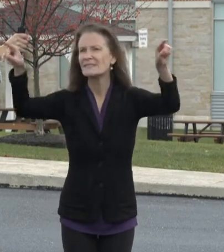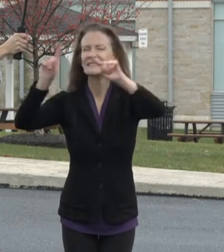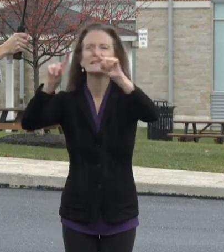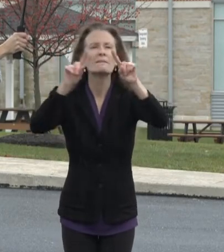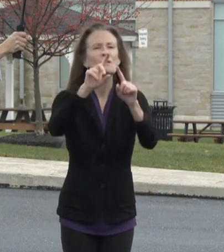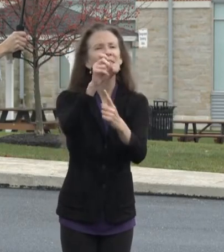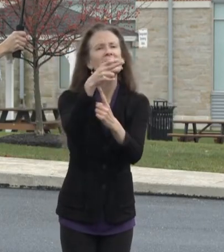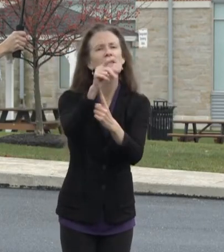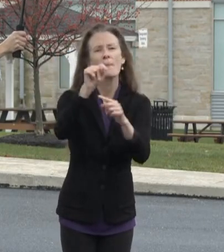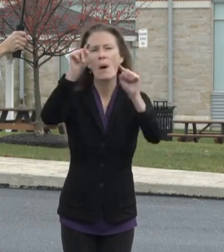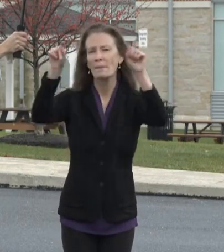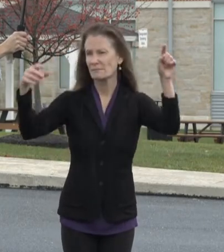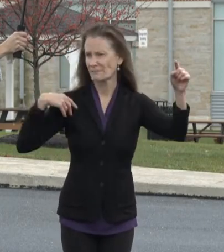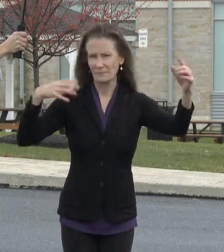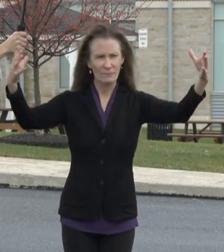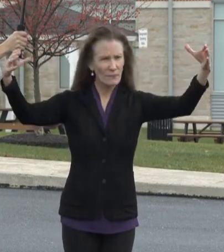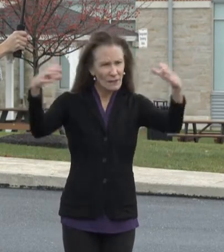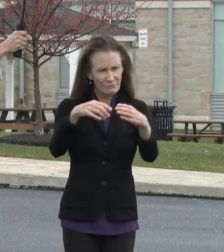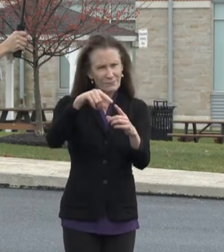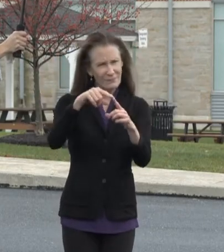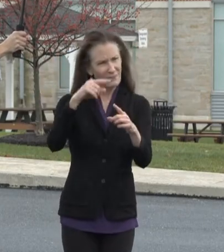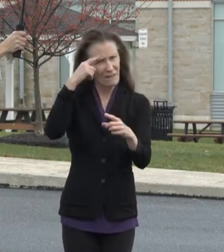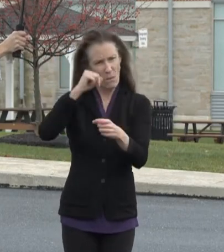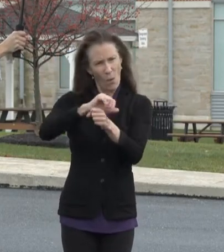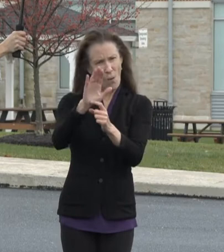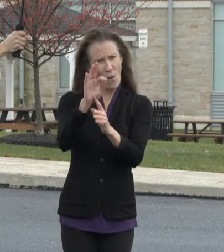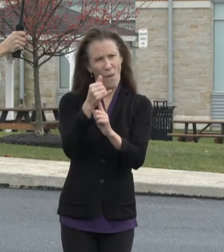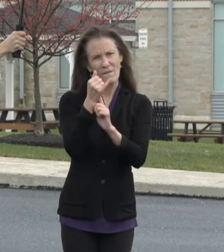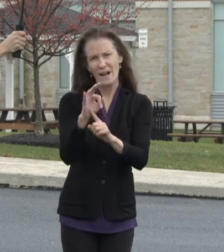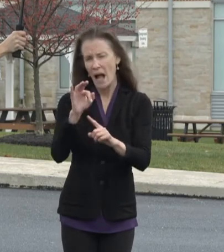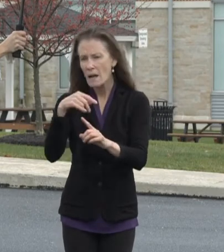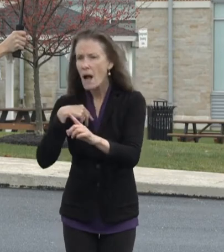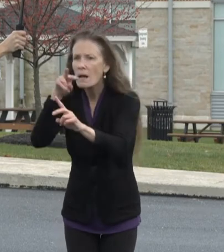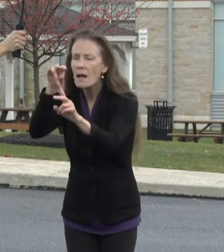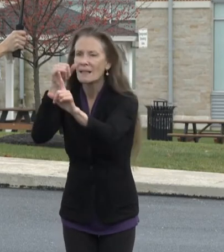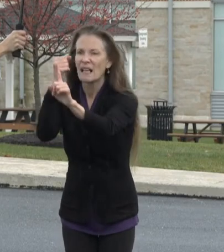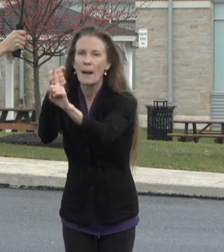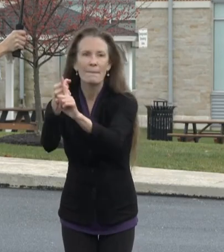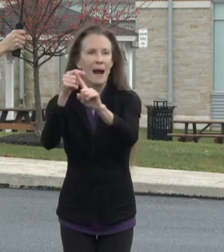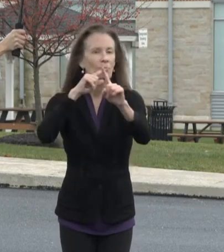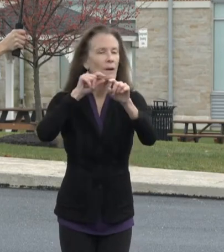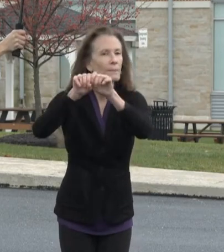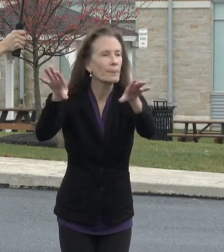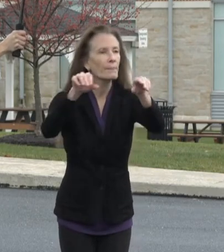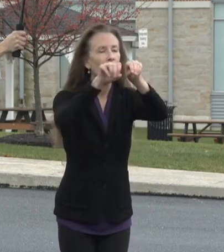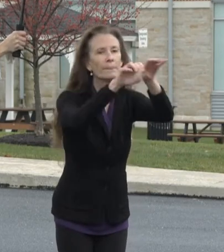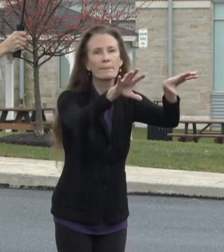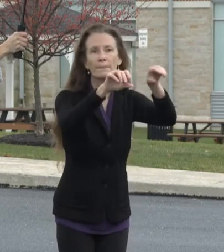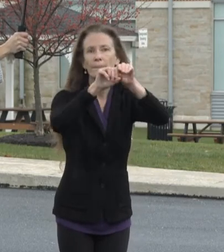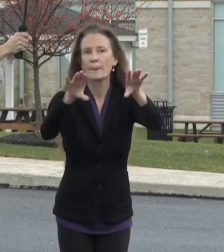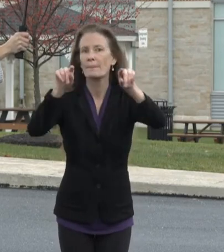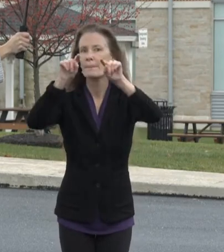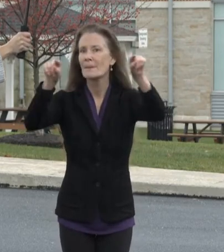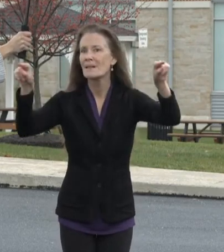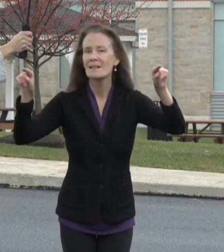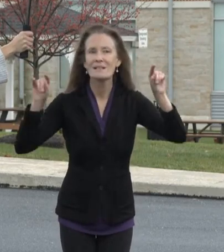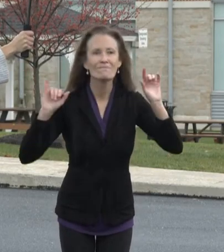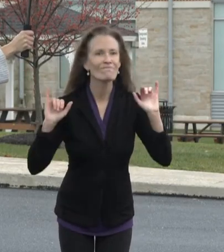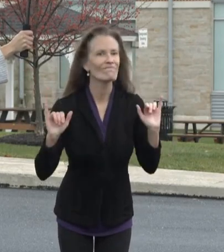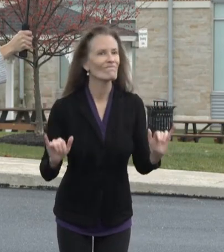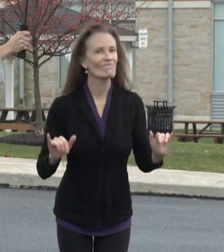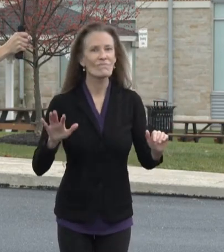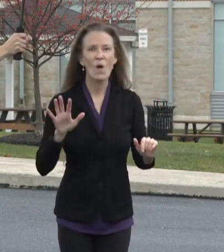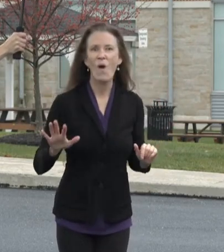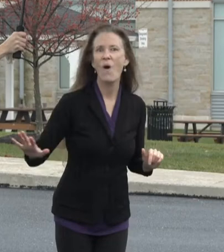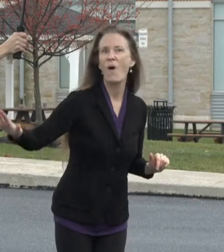this pandemic, we have repeatedly seen impacts both within and outside the public health space that have required significant